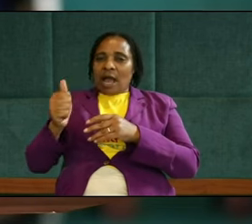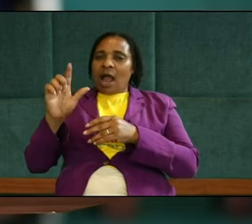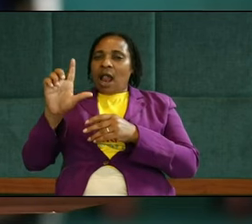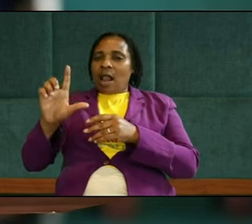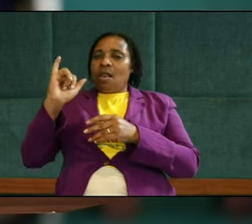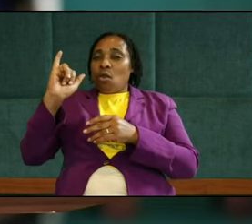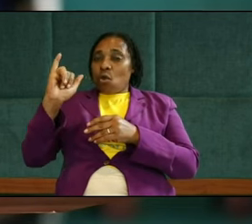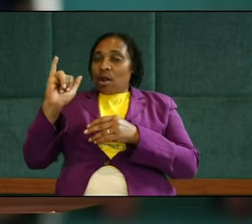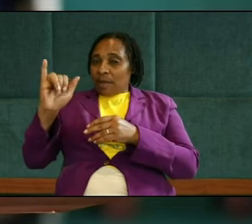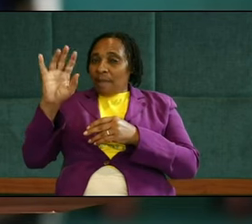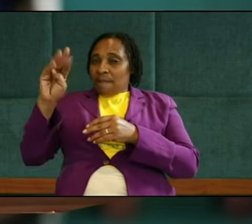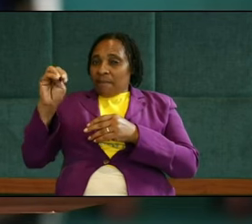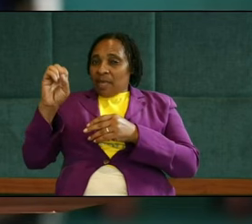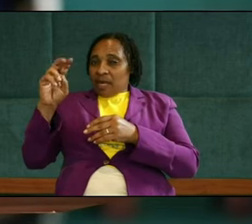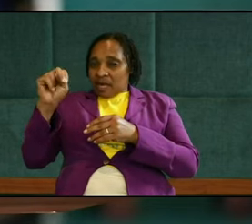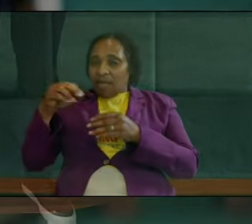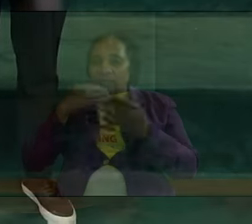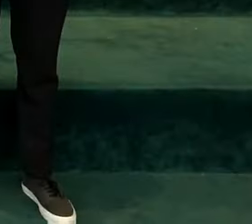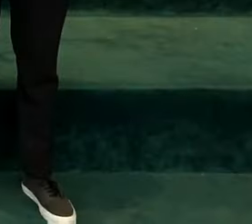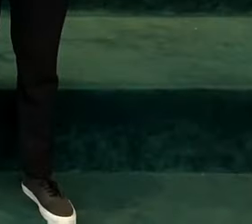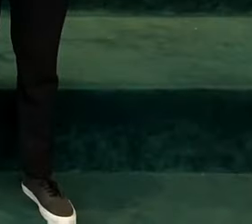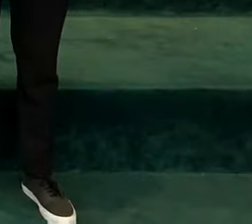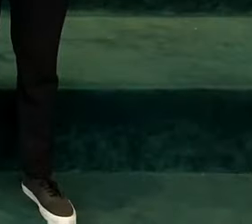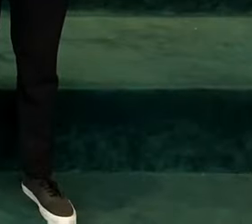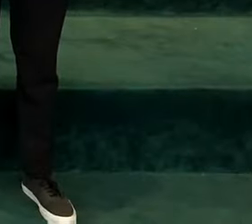a generous offering on June 29th.